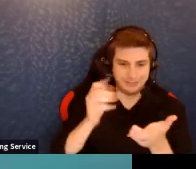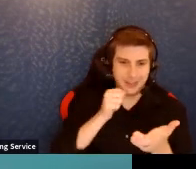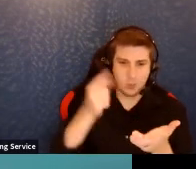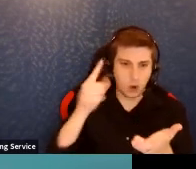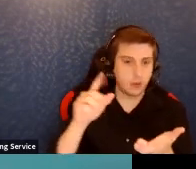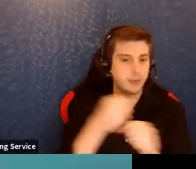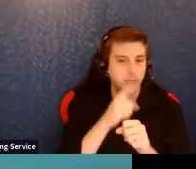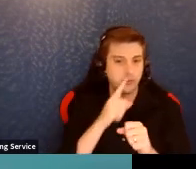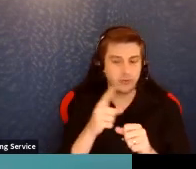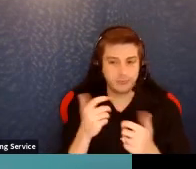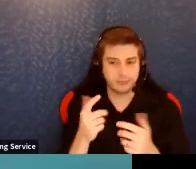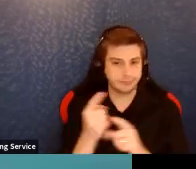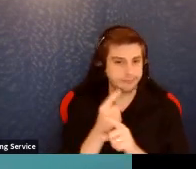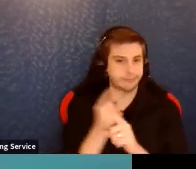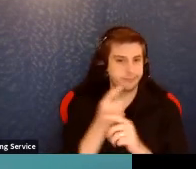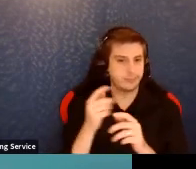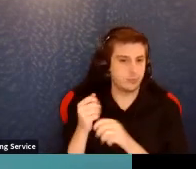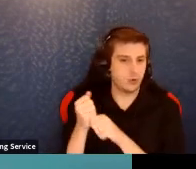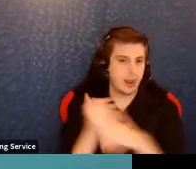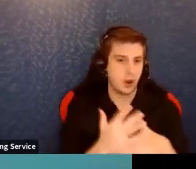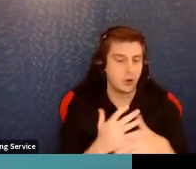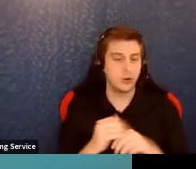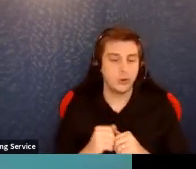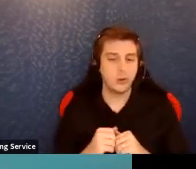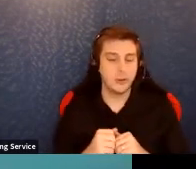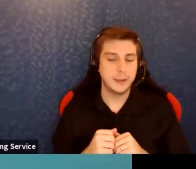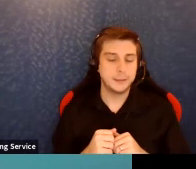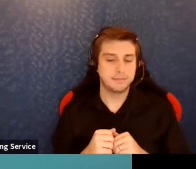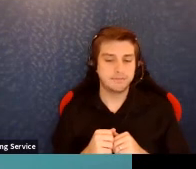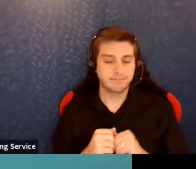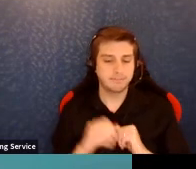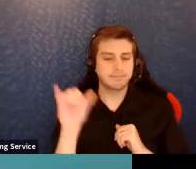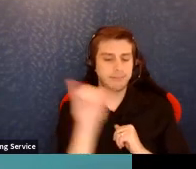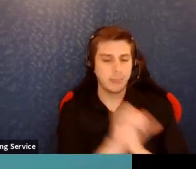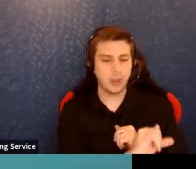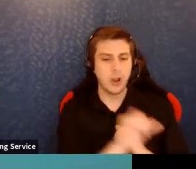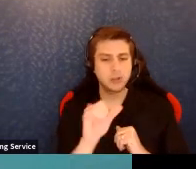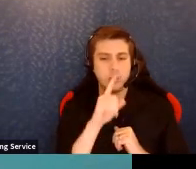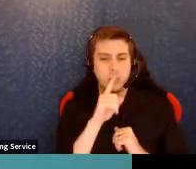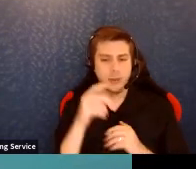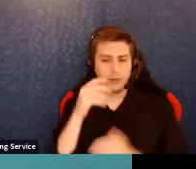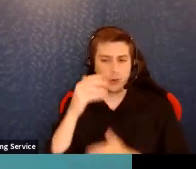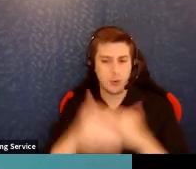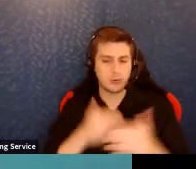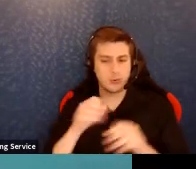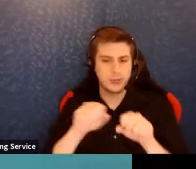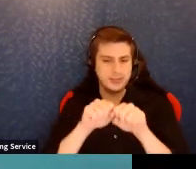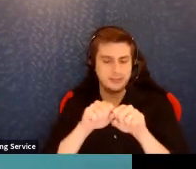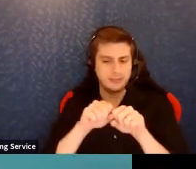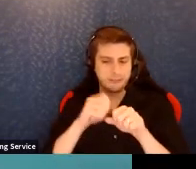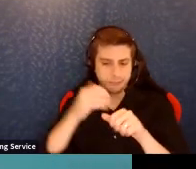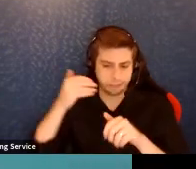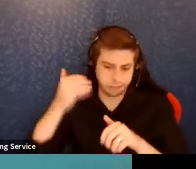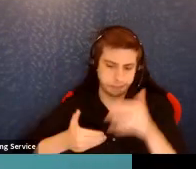sure that you're taking proper precautions in our operational planning, really going through that systematically, make sure that